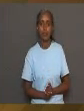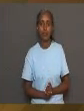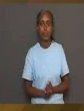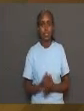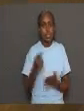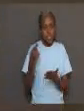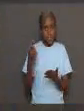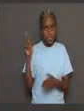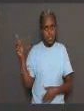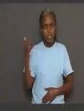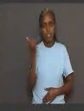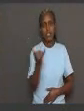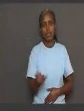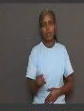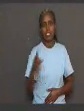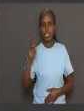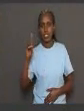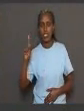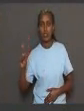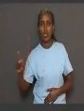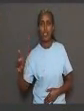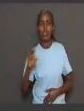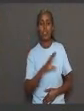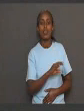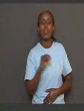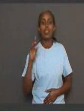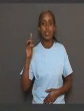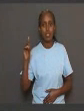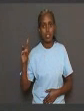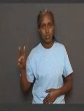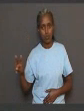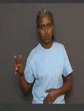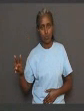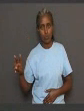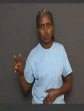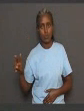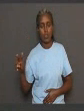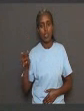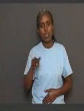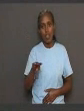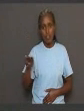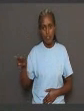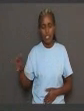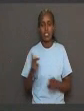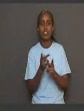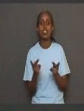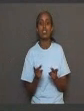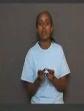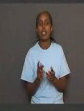In this image, D1 and D2 are vectors in